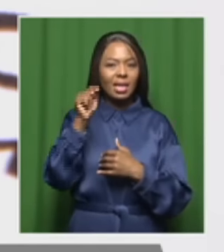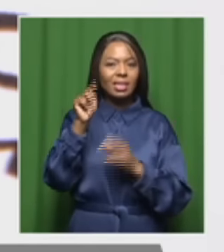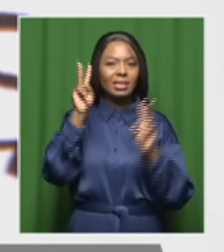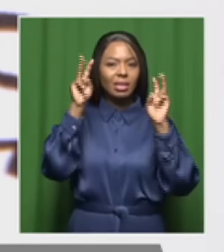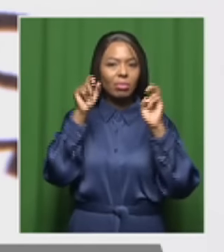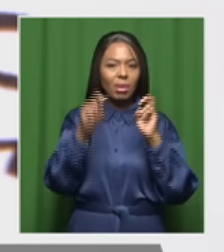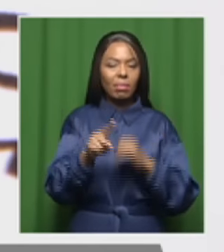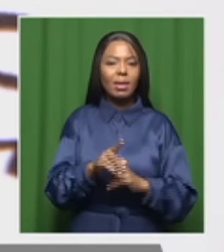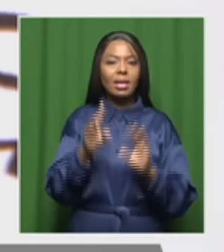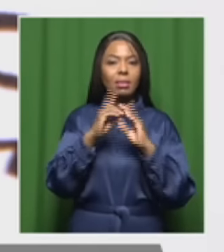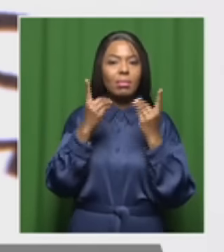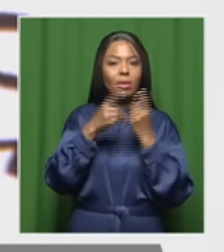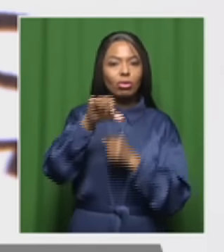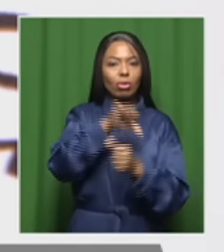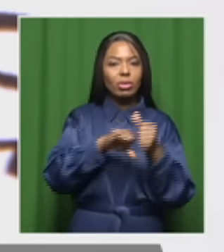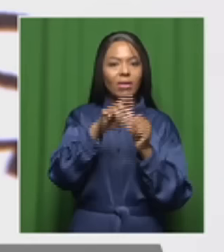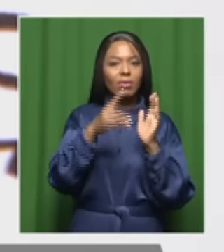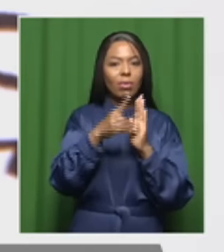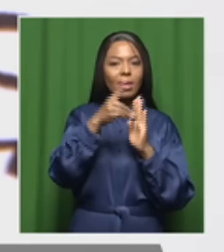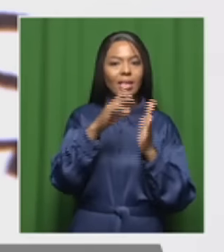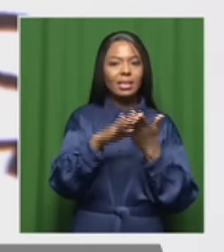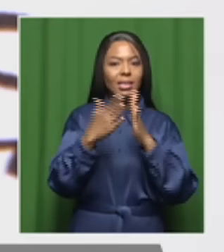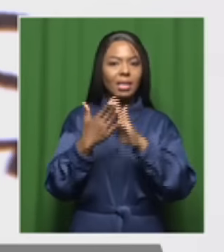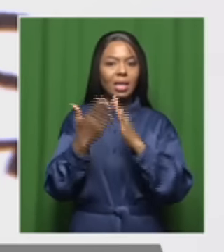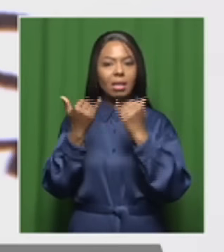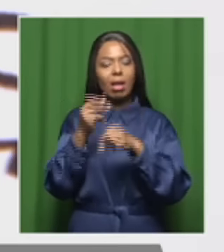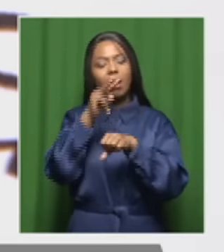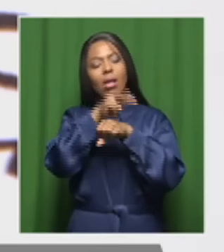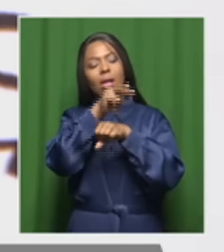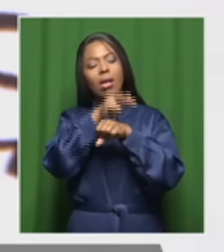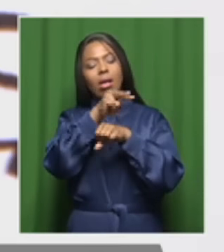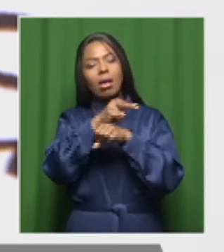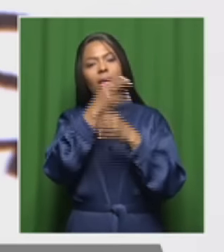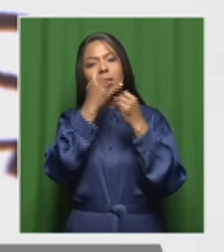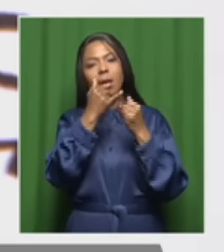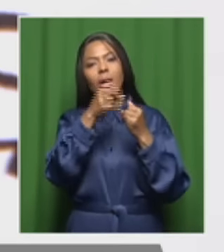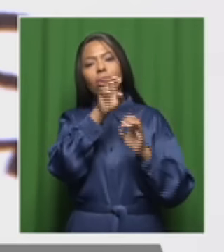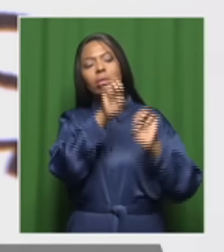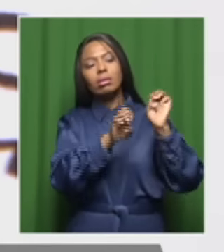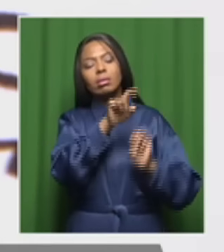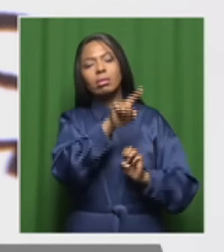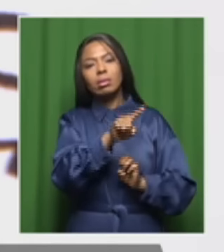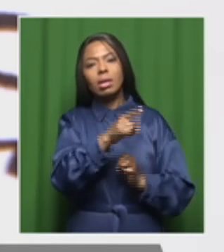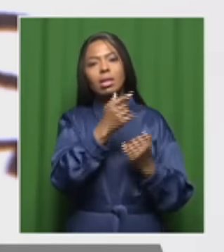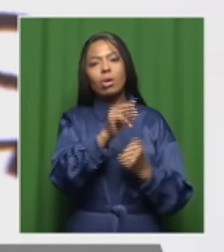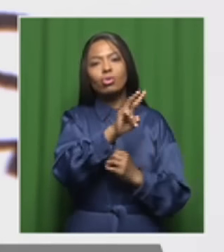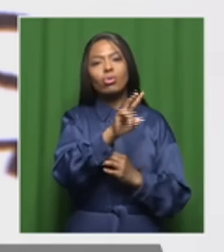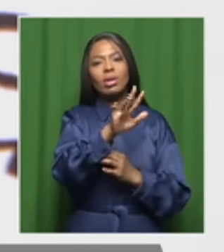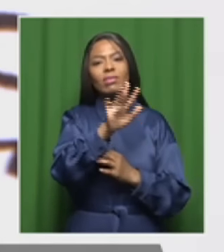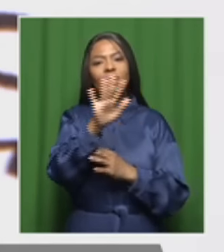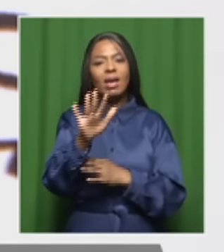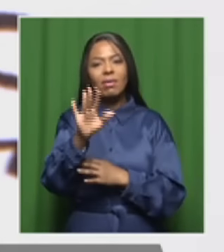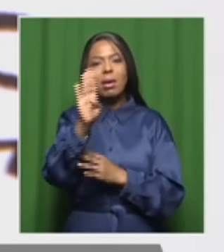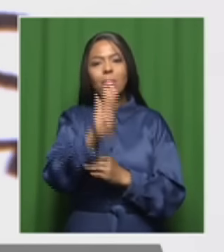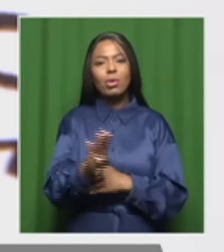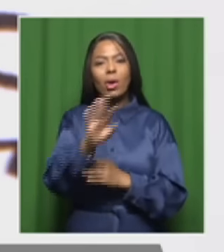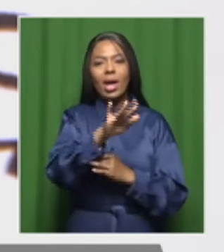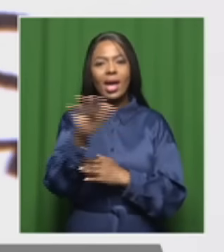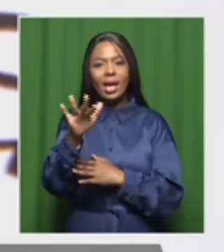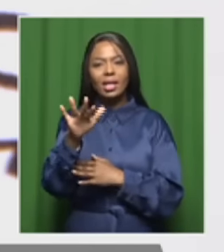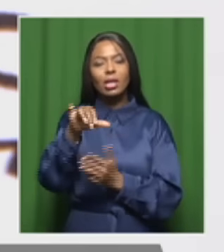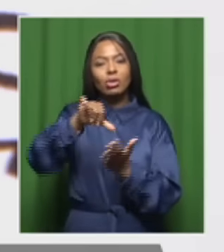Social Development, which oversees SASSA, has been allocated 285 billion rand for social grants in